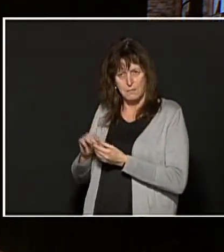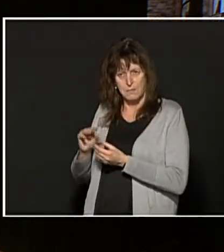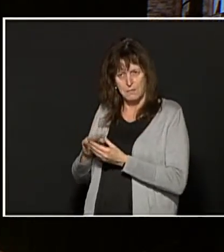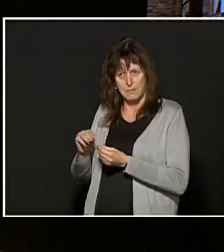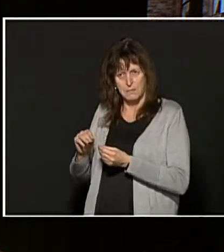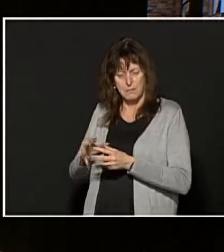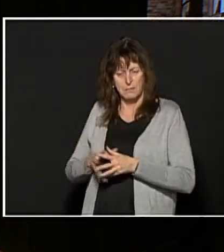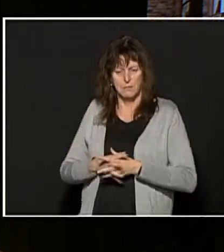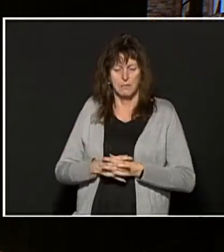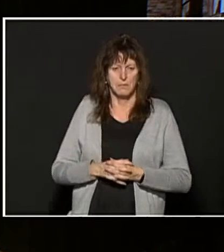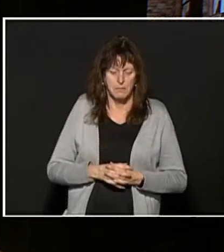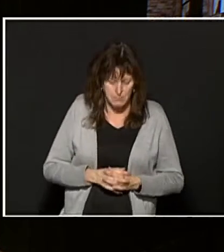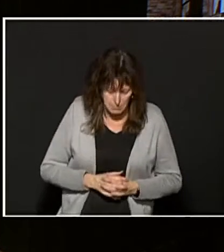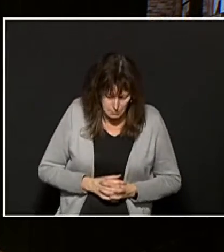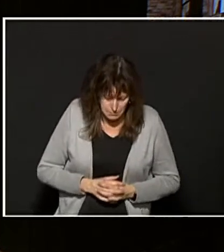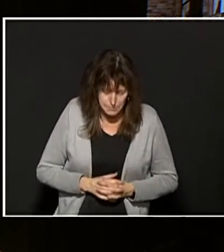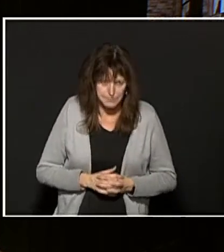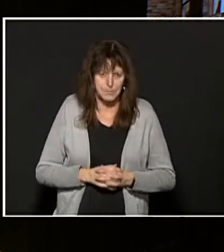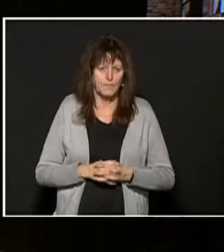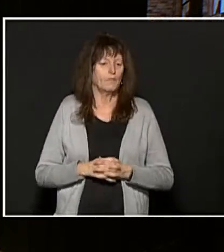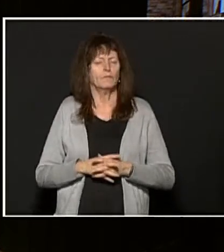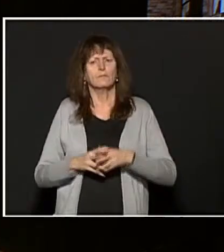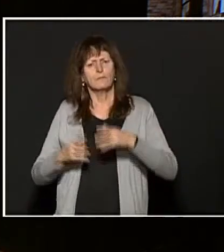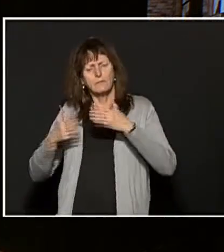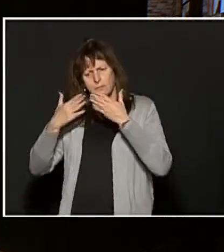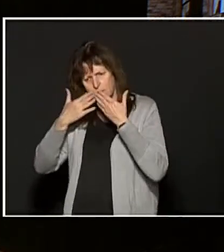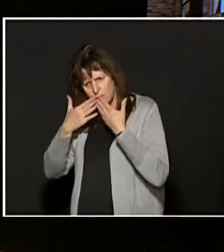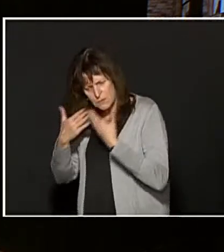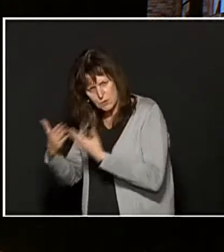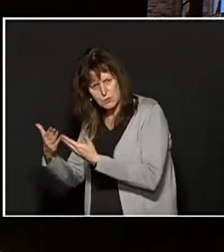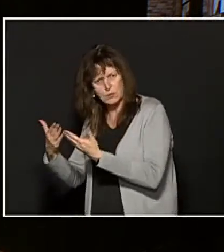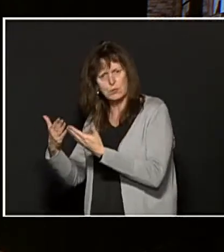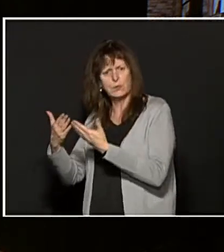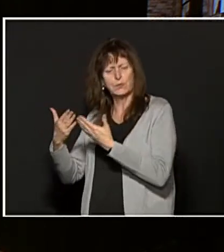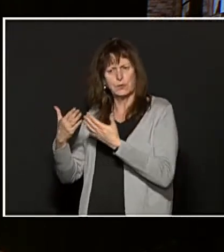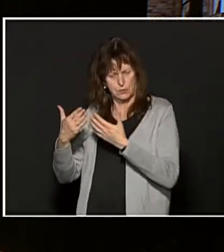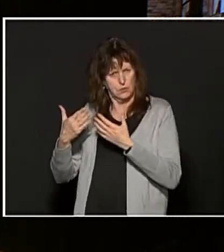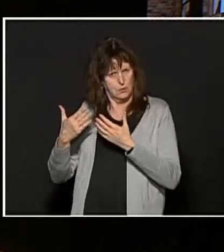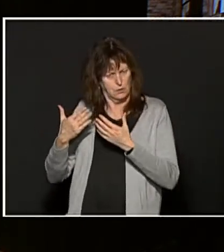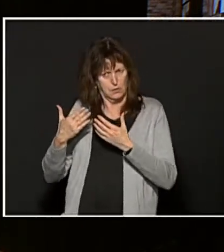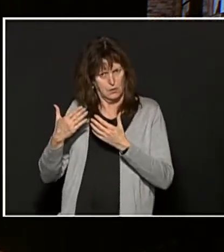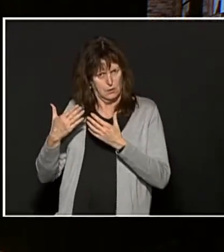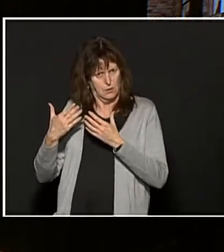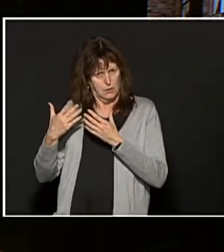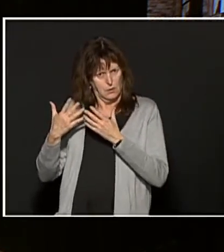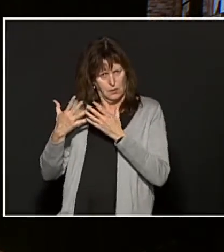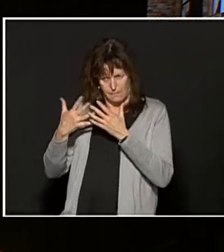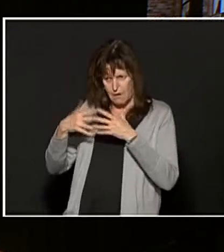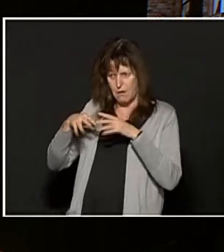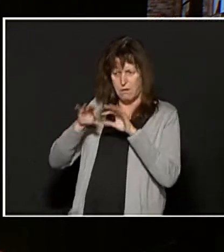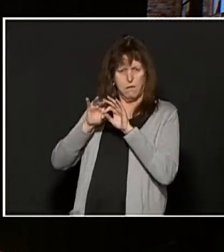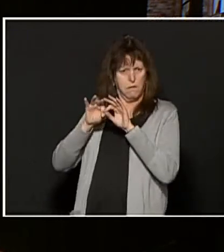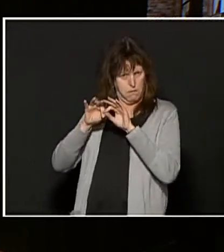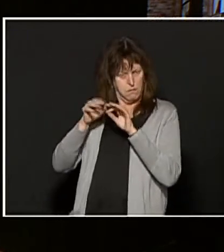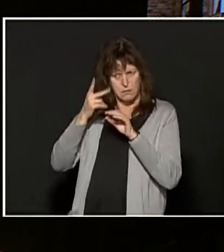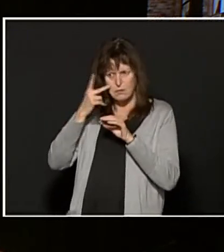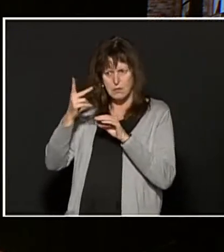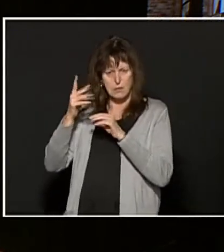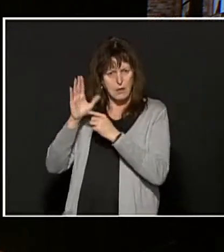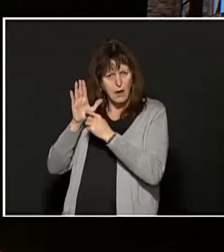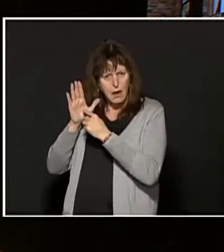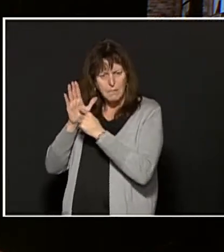So, well, thank you very much, and as always, very valuable to see those projections, and this time with